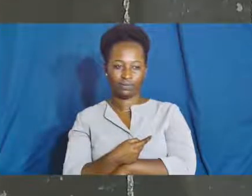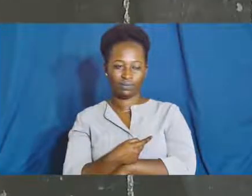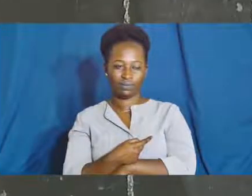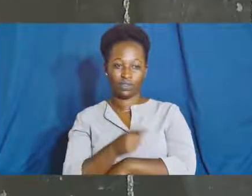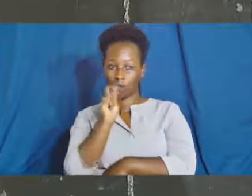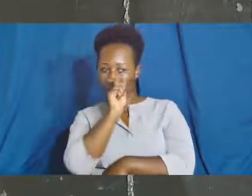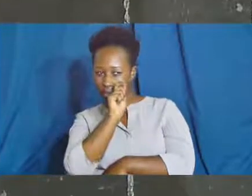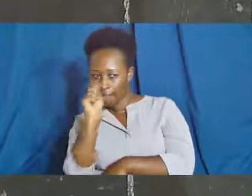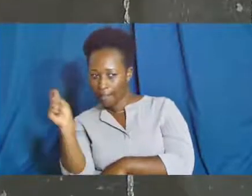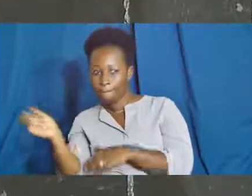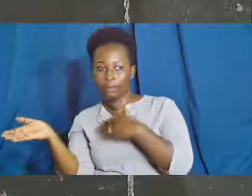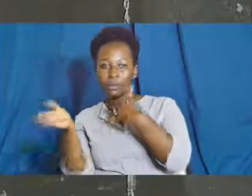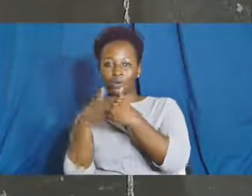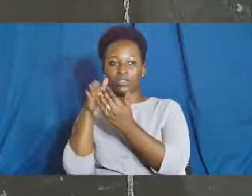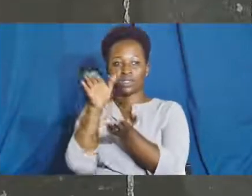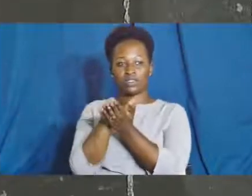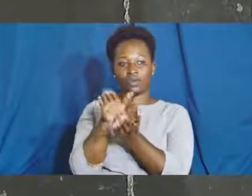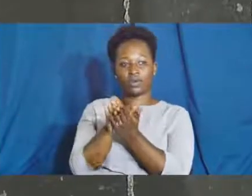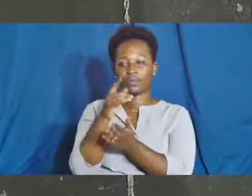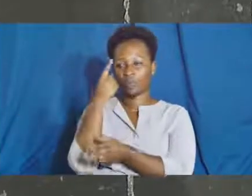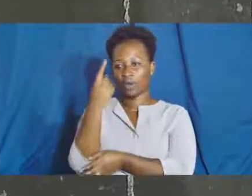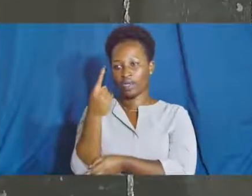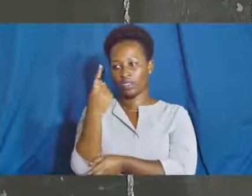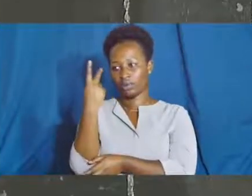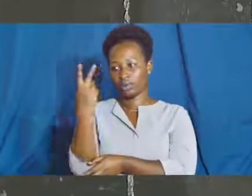You subtract closing stock,